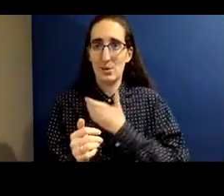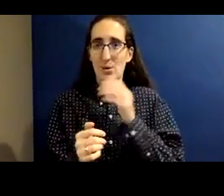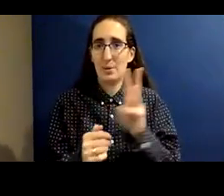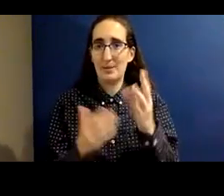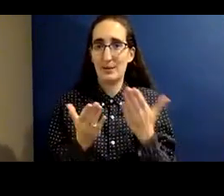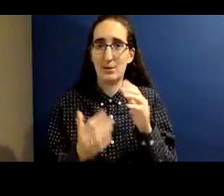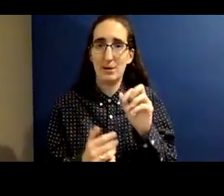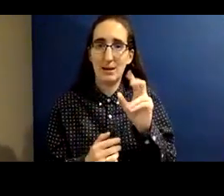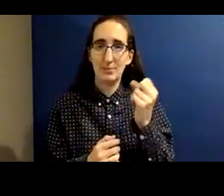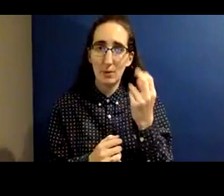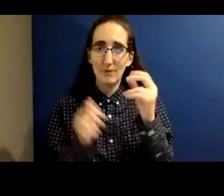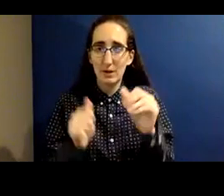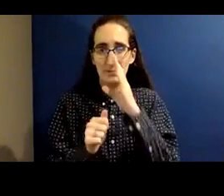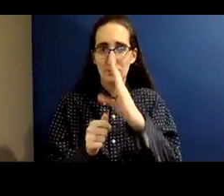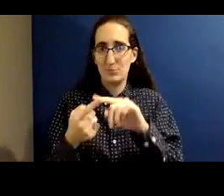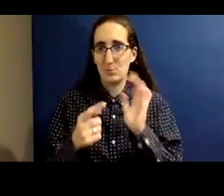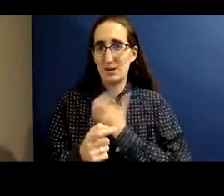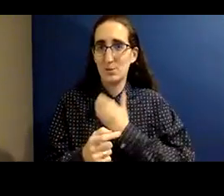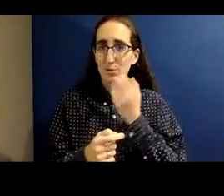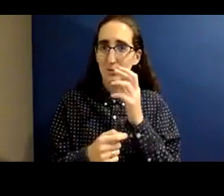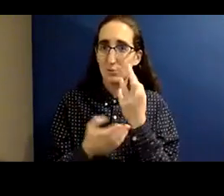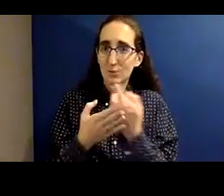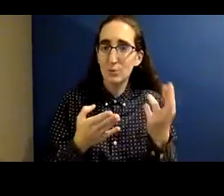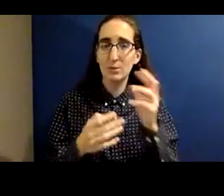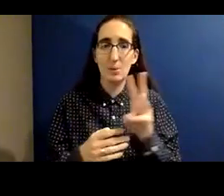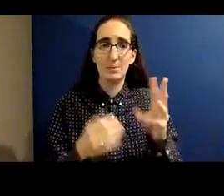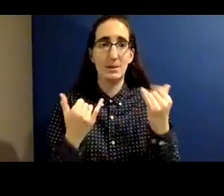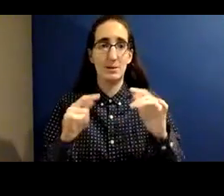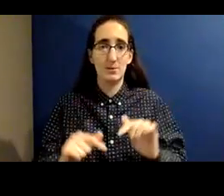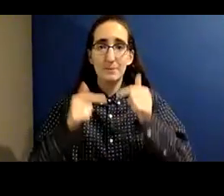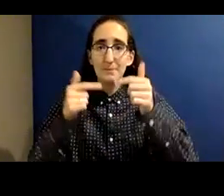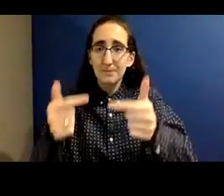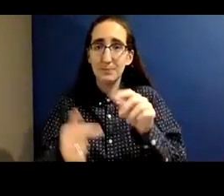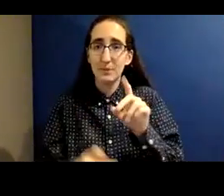to the websites and those resources. Now I'm going to hand it